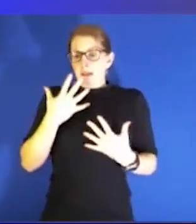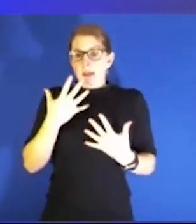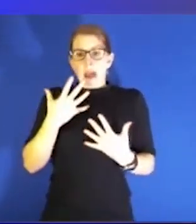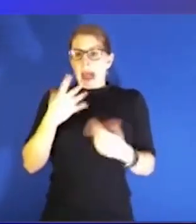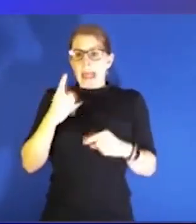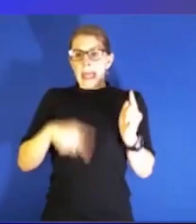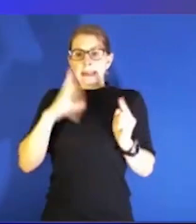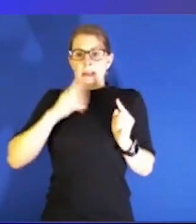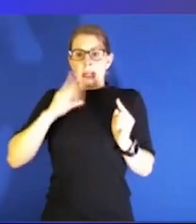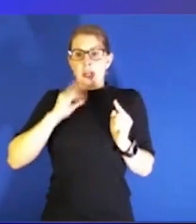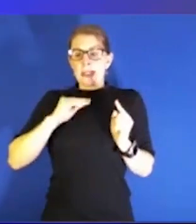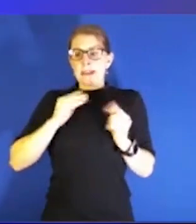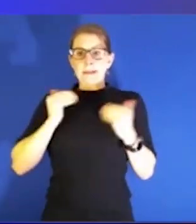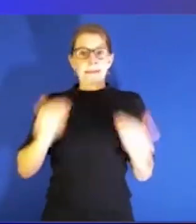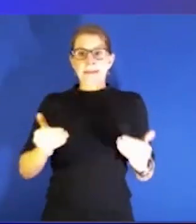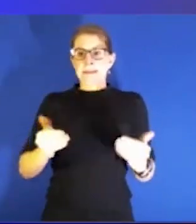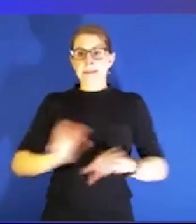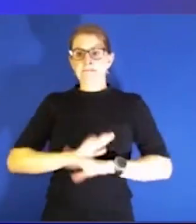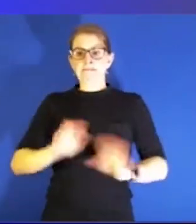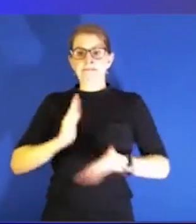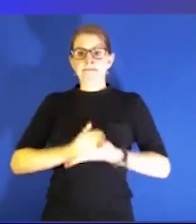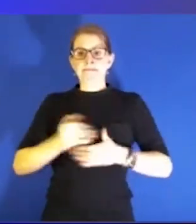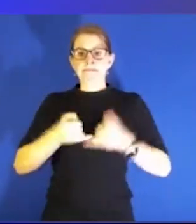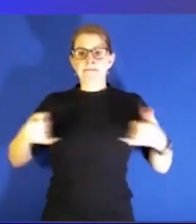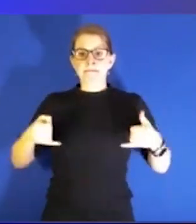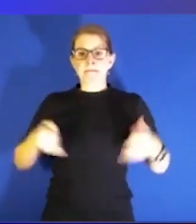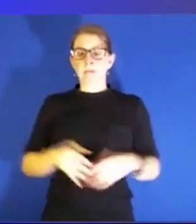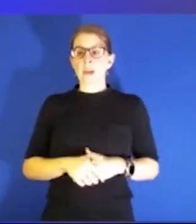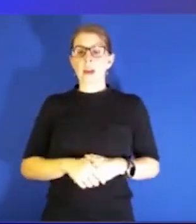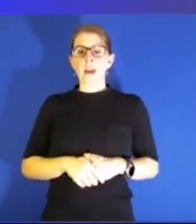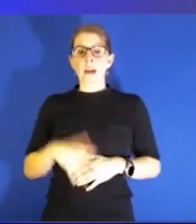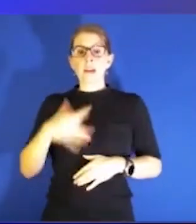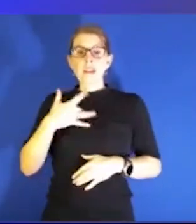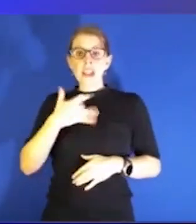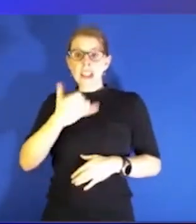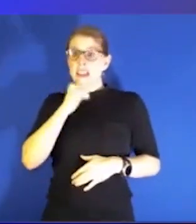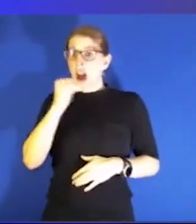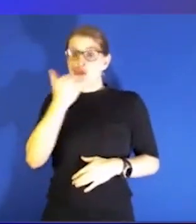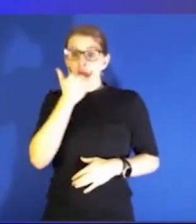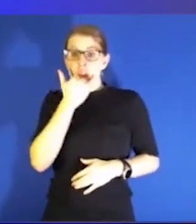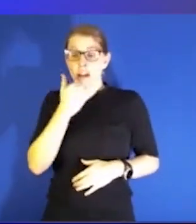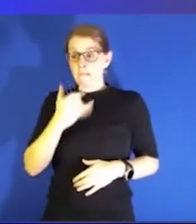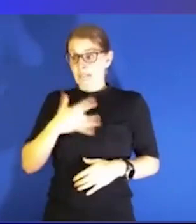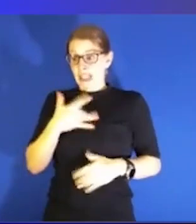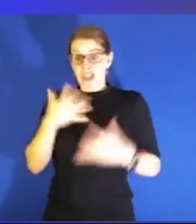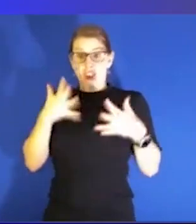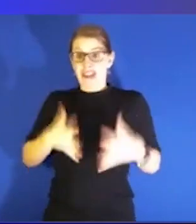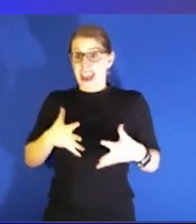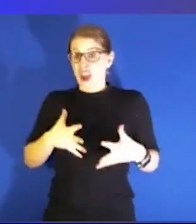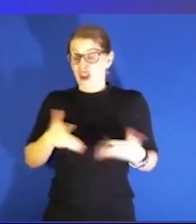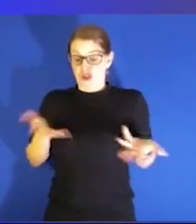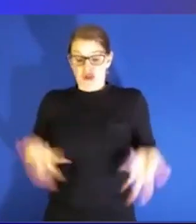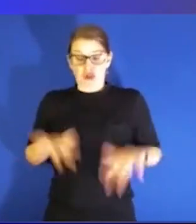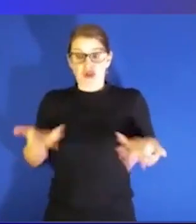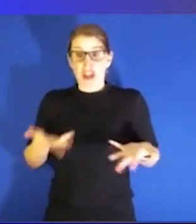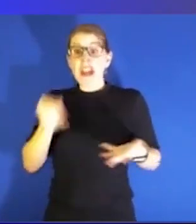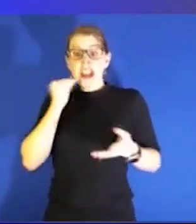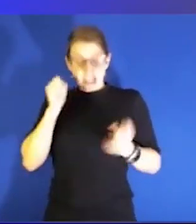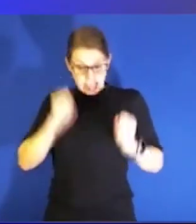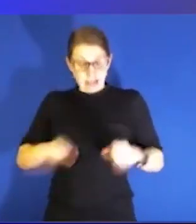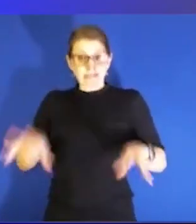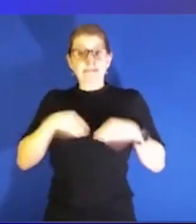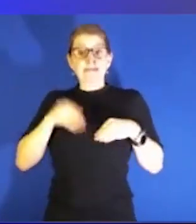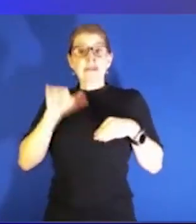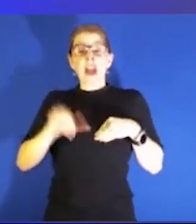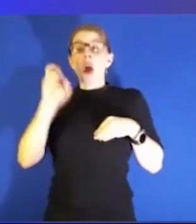what you feel. There's these cliches that are useful. Feelings aren't wrong, feelings just are. And so if we can kind of get back to that and say, okay, if my pet